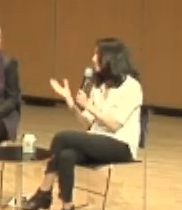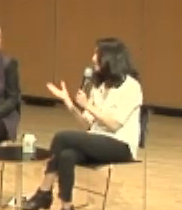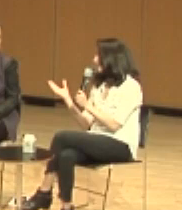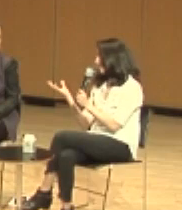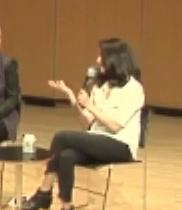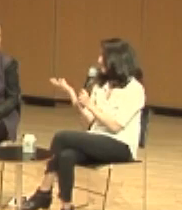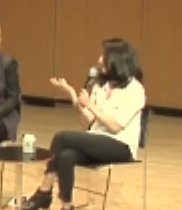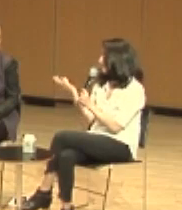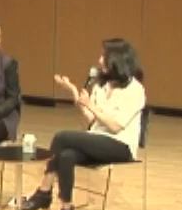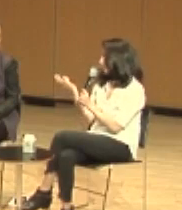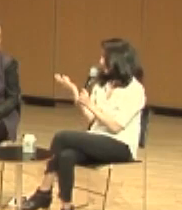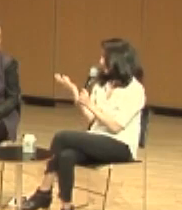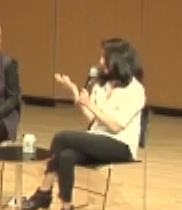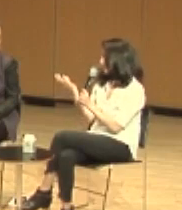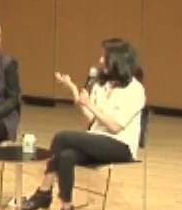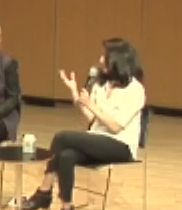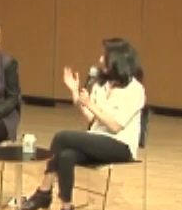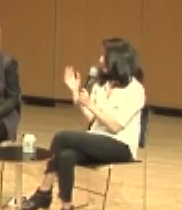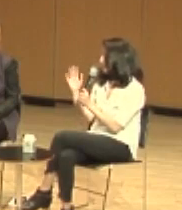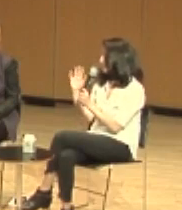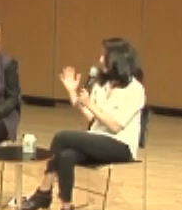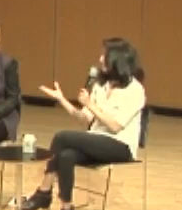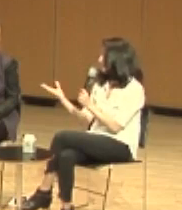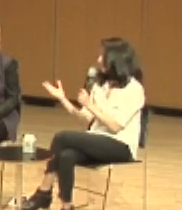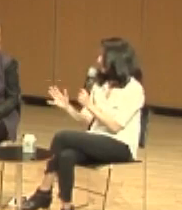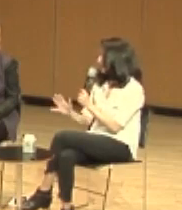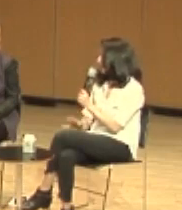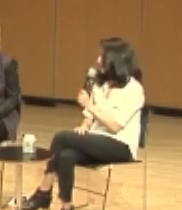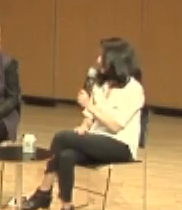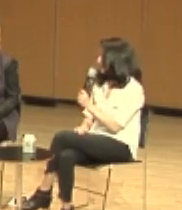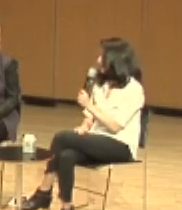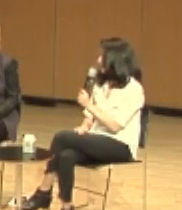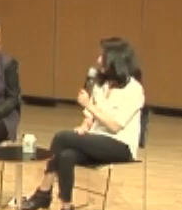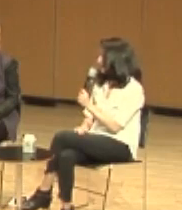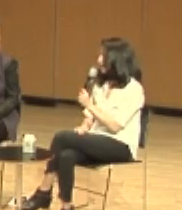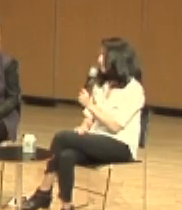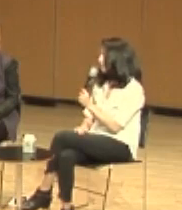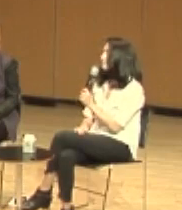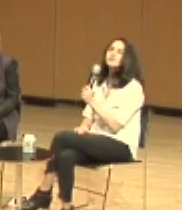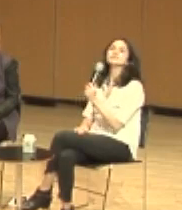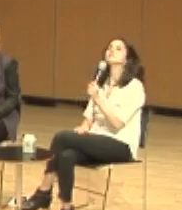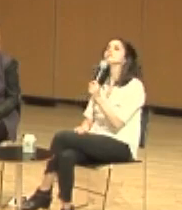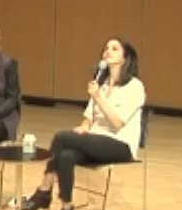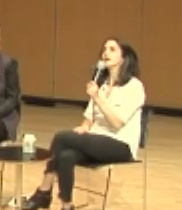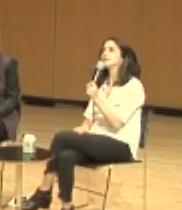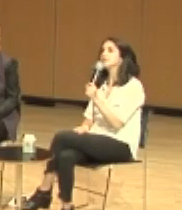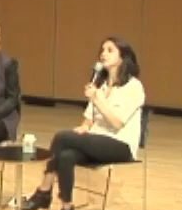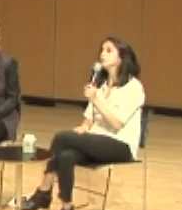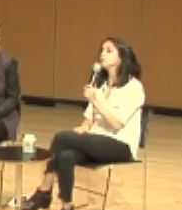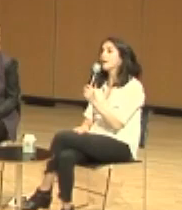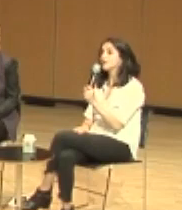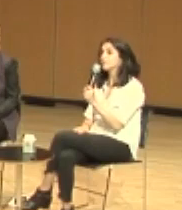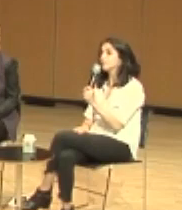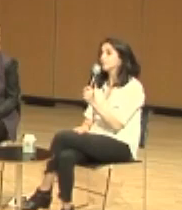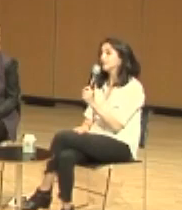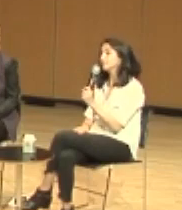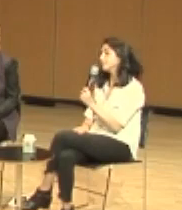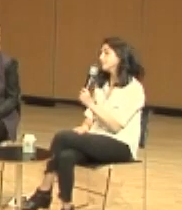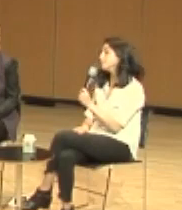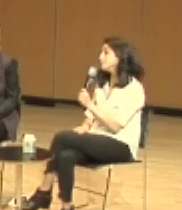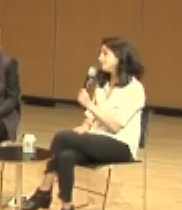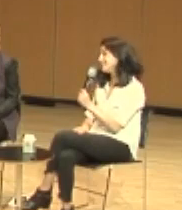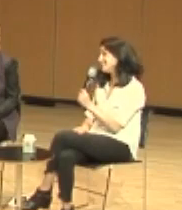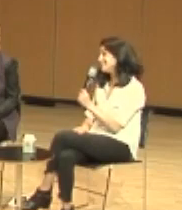a multimedia fer the Productions that I've seen have done incredible